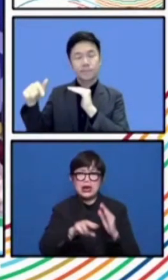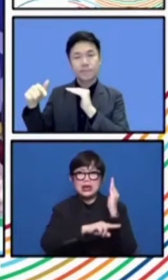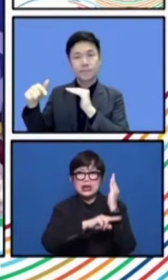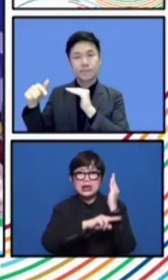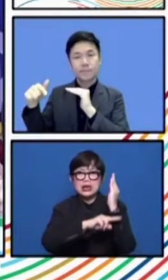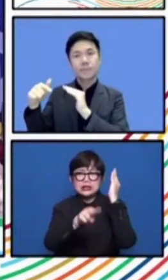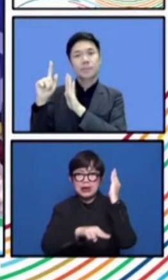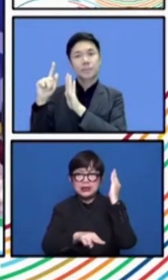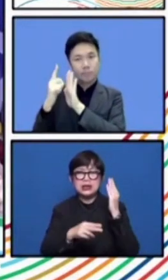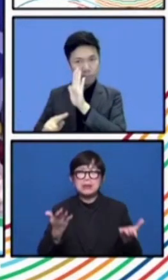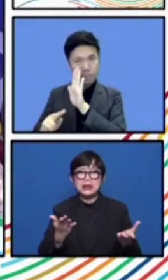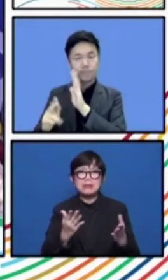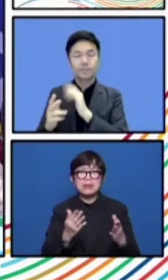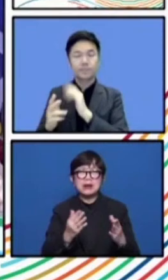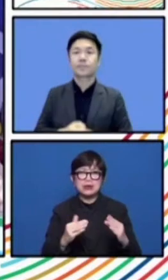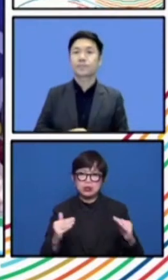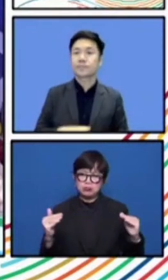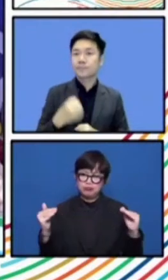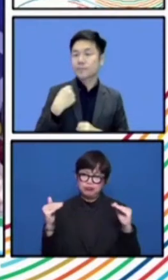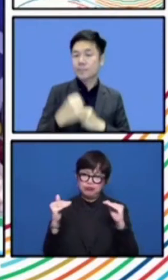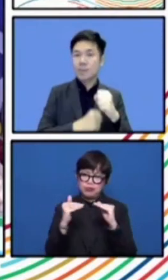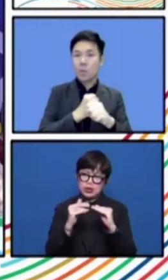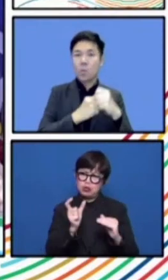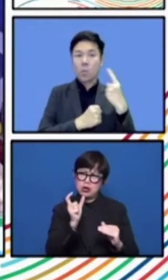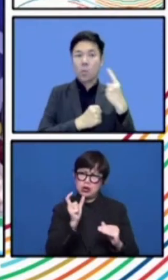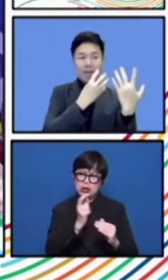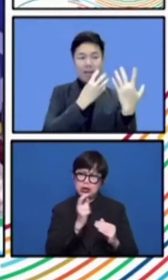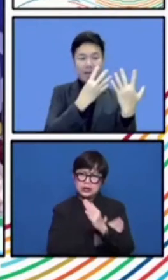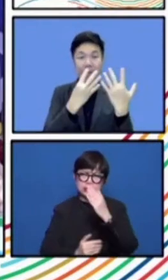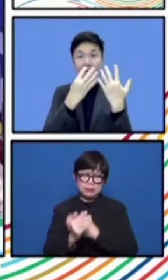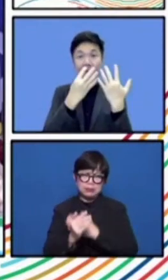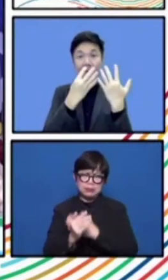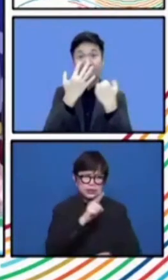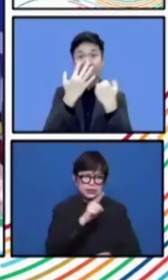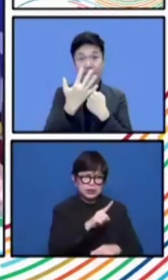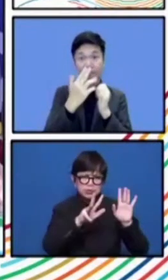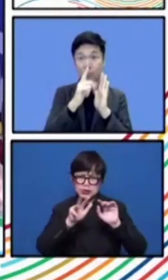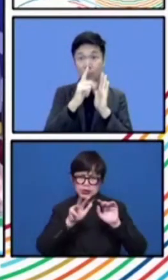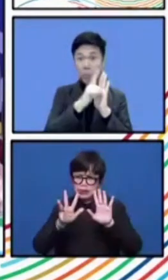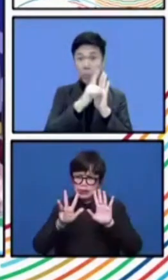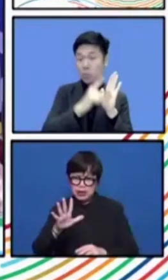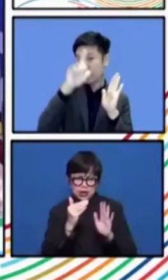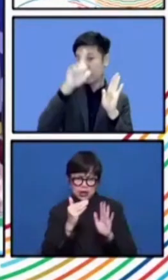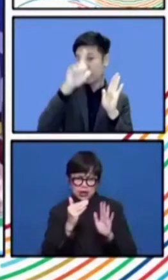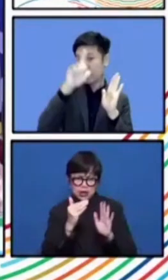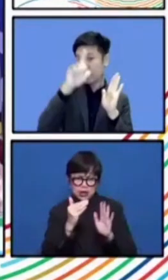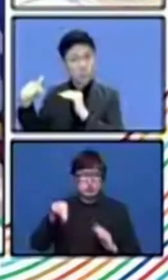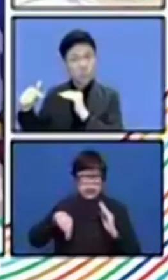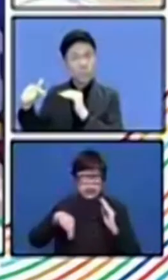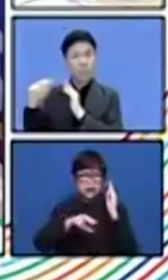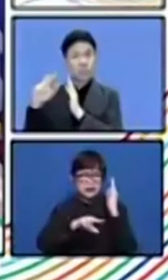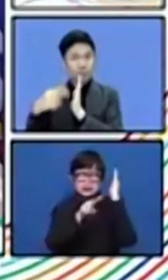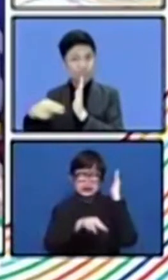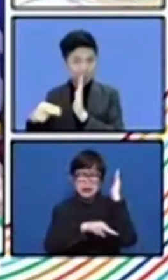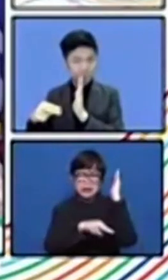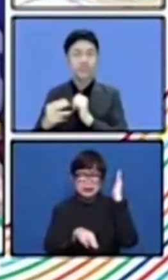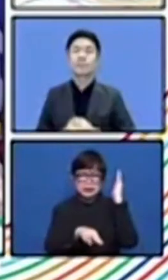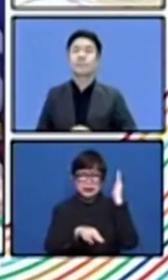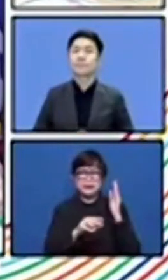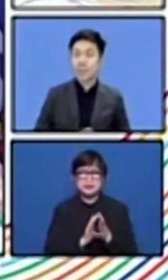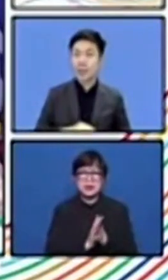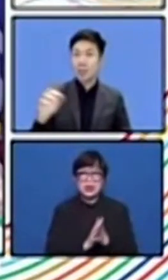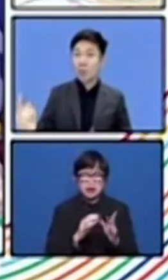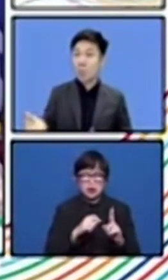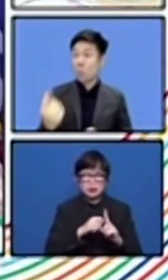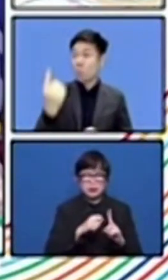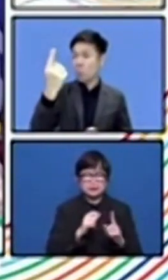with the provisions of uncrpd an expert committee under the chairman shop Dr sudha call executive